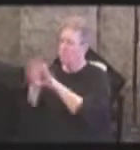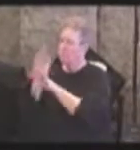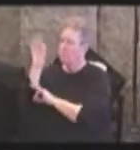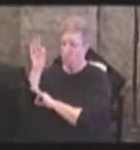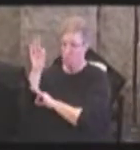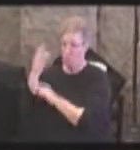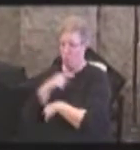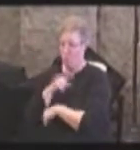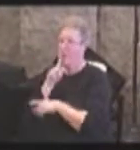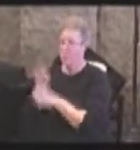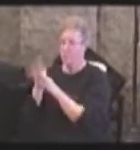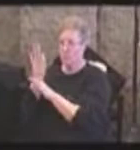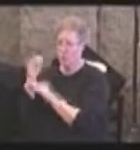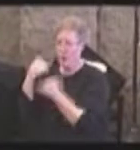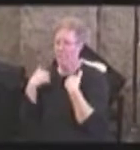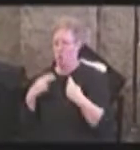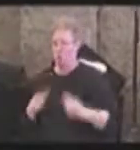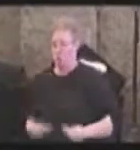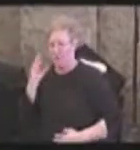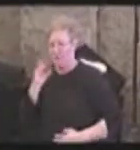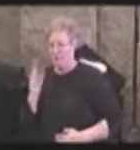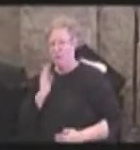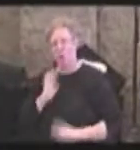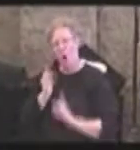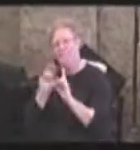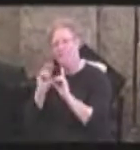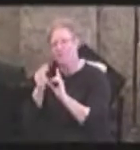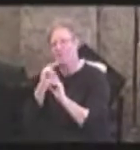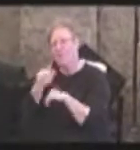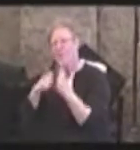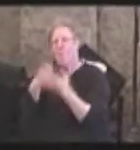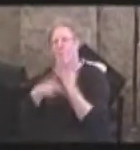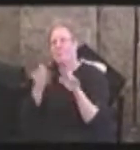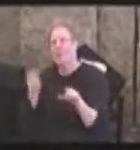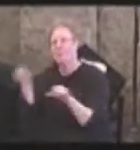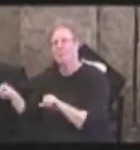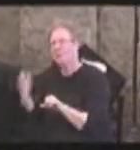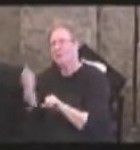our perception of what is possible is somewhat limited because we're having that experience.